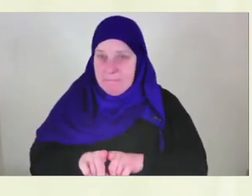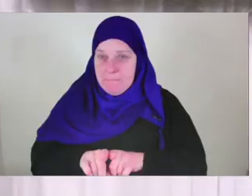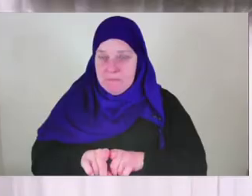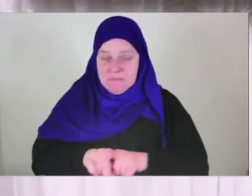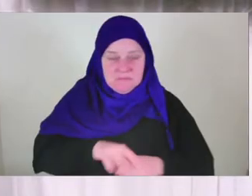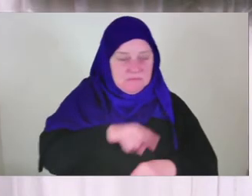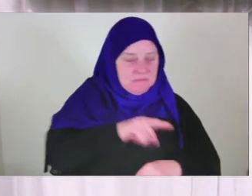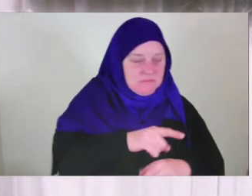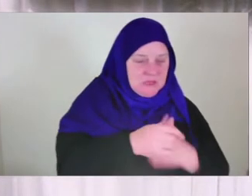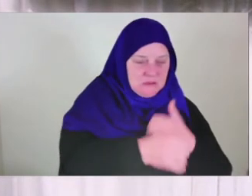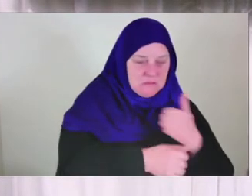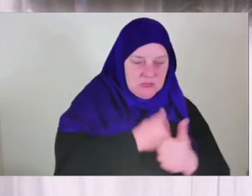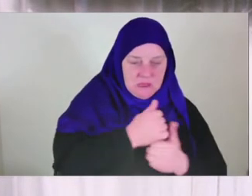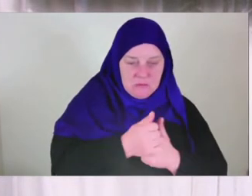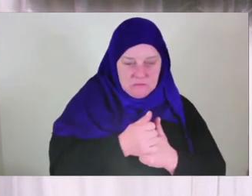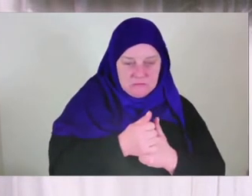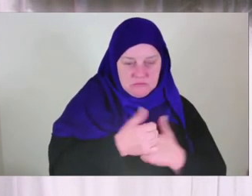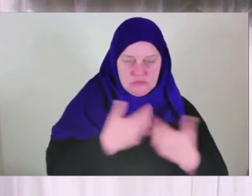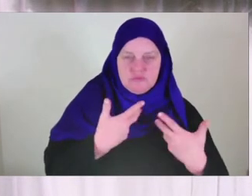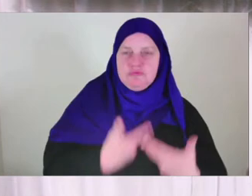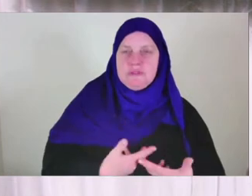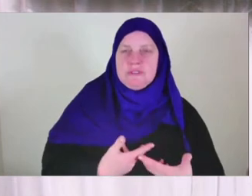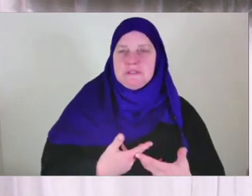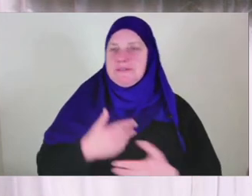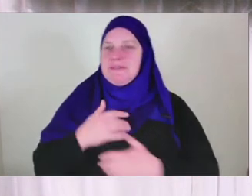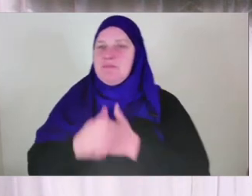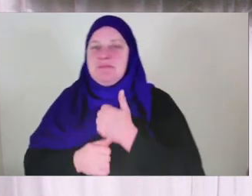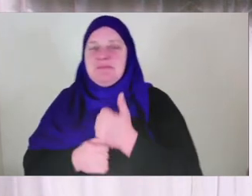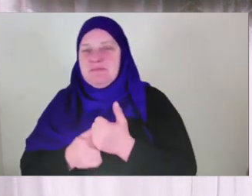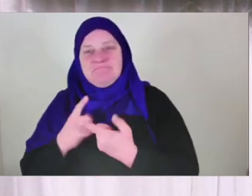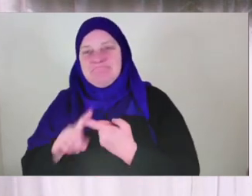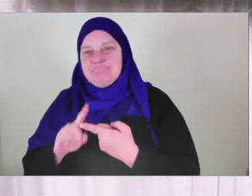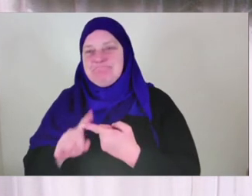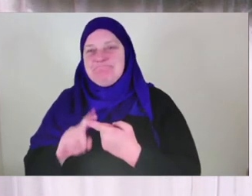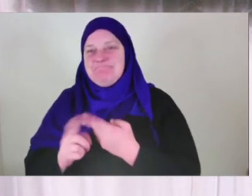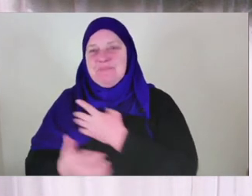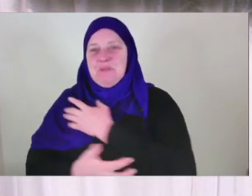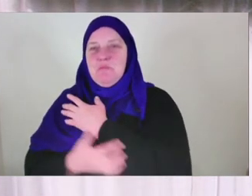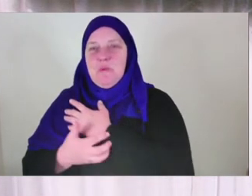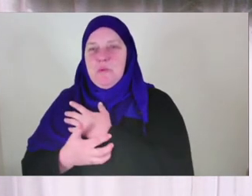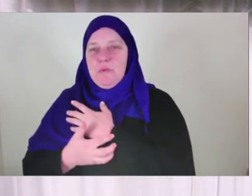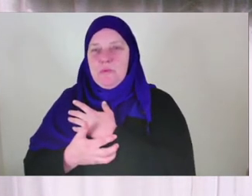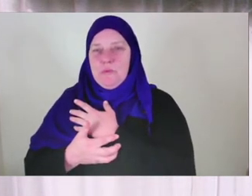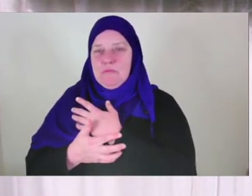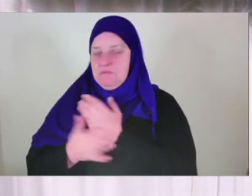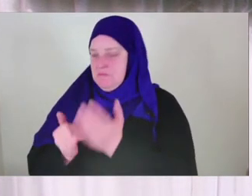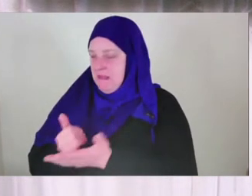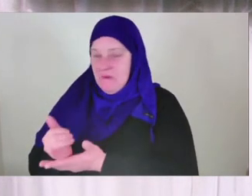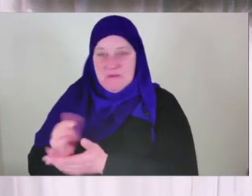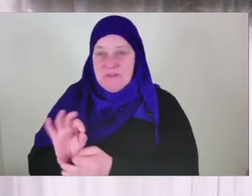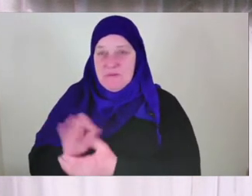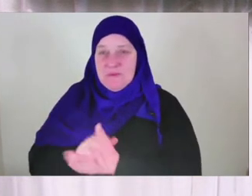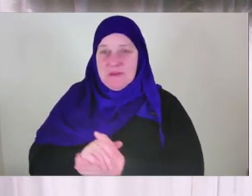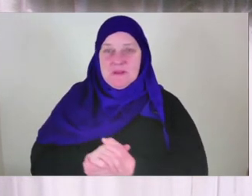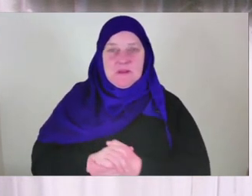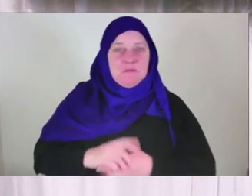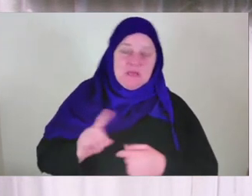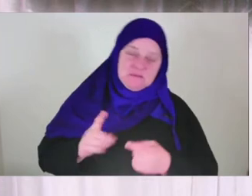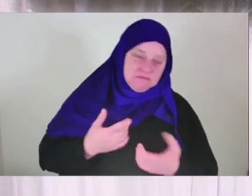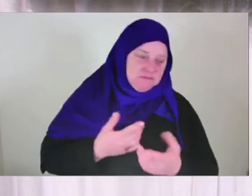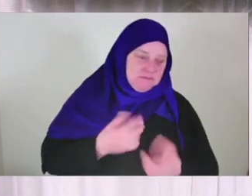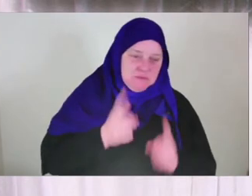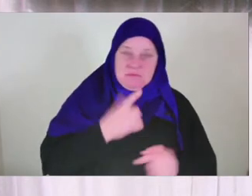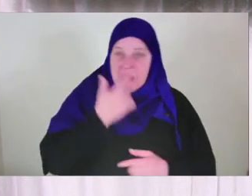other. Otherwise, where's the test going to be? Yeah. Allah makes you think. And a good example here is